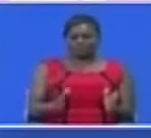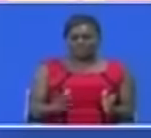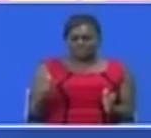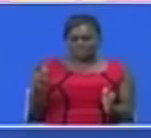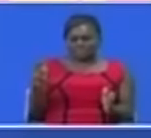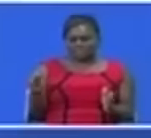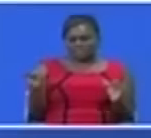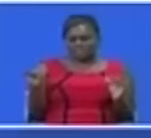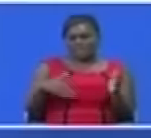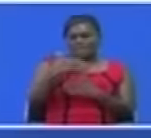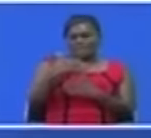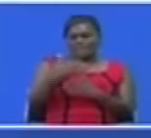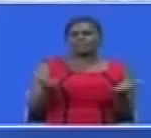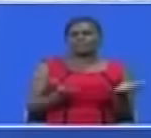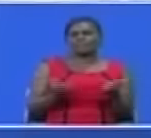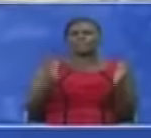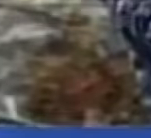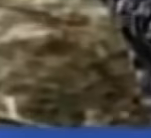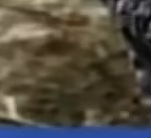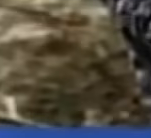Keitanyi for The Next Frontier.